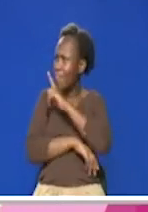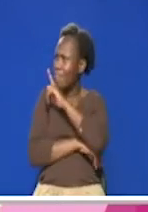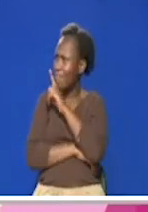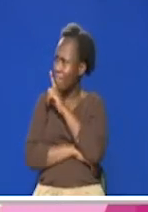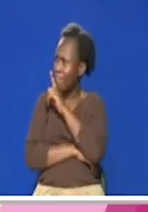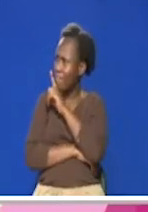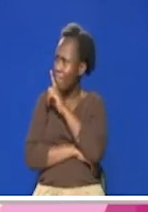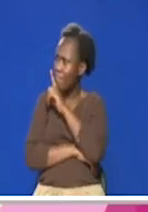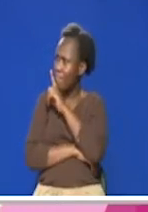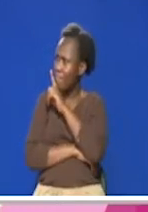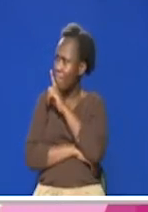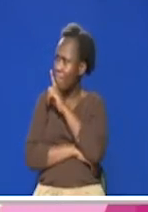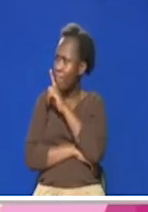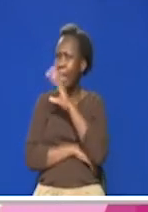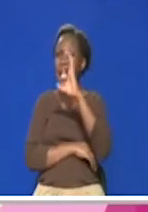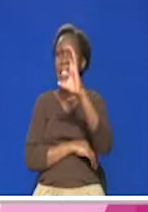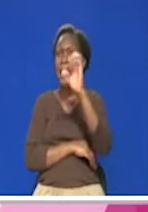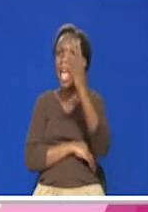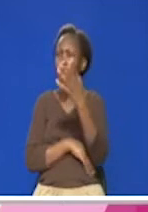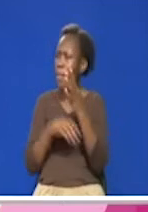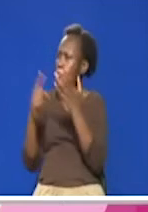many carbon atoms there?